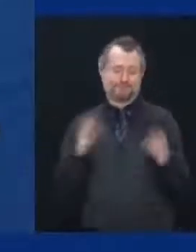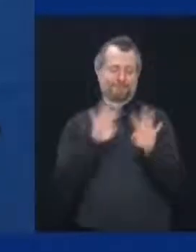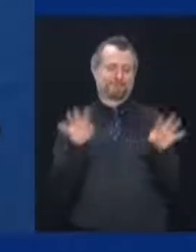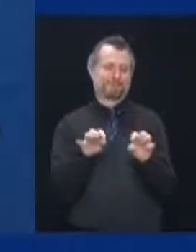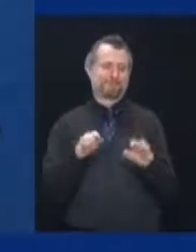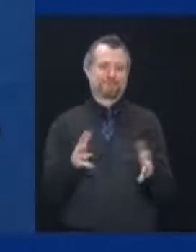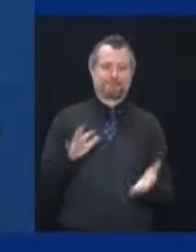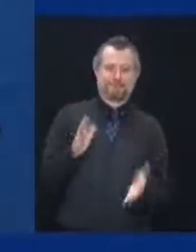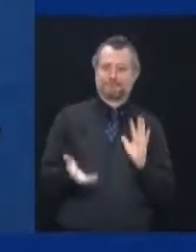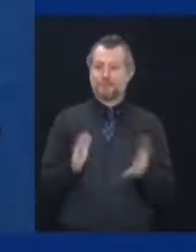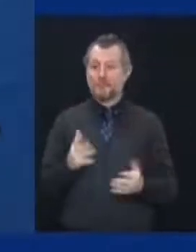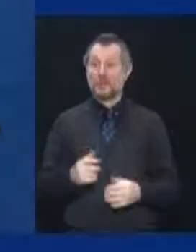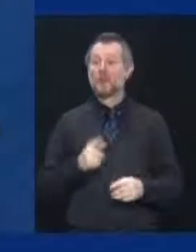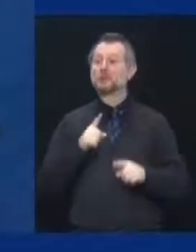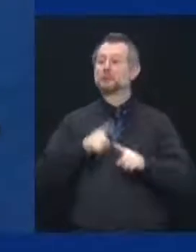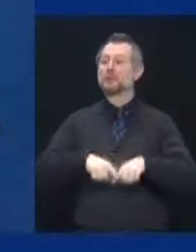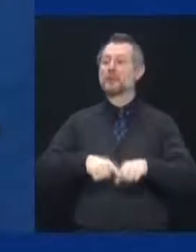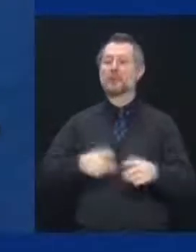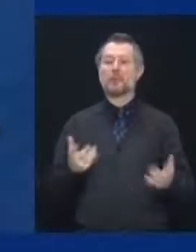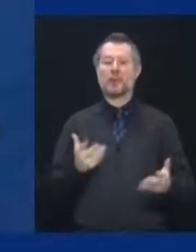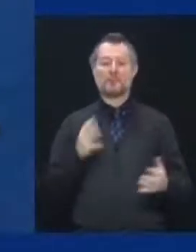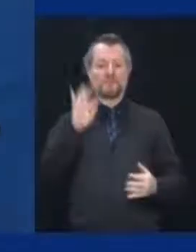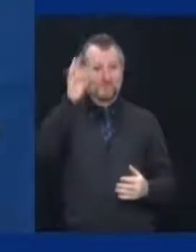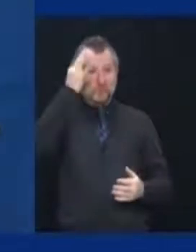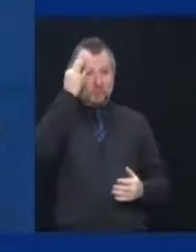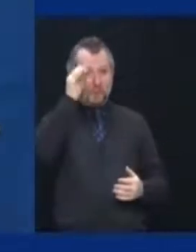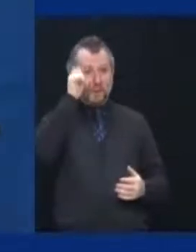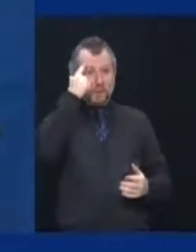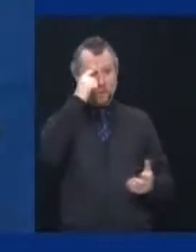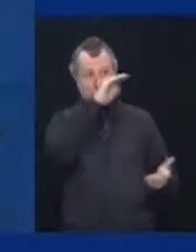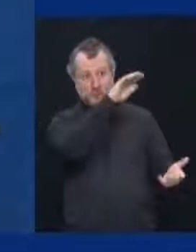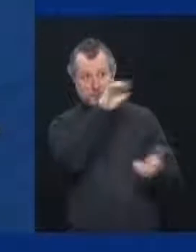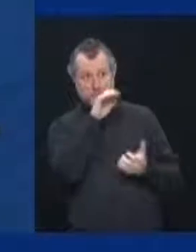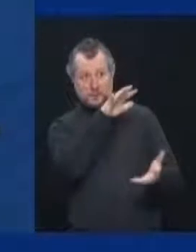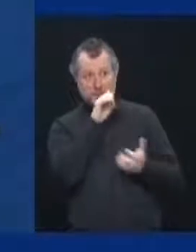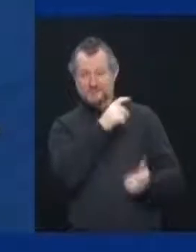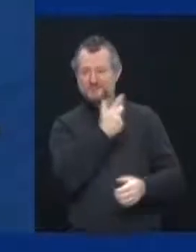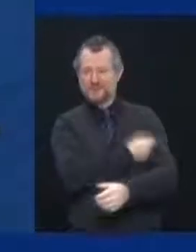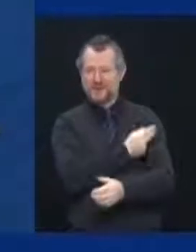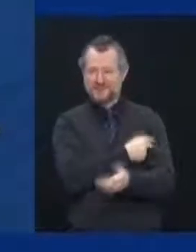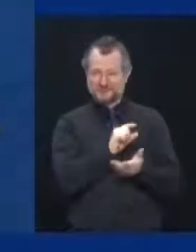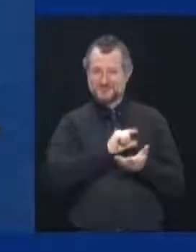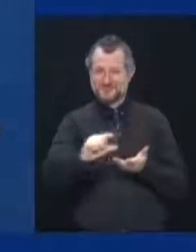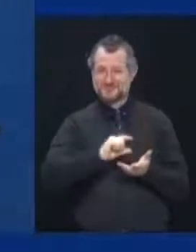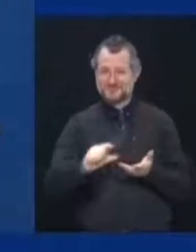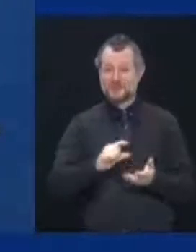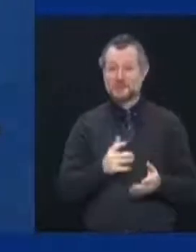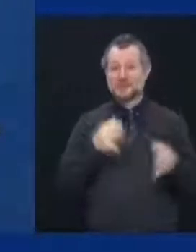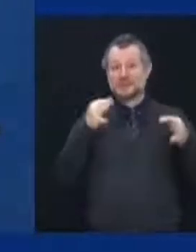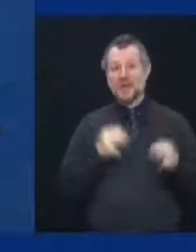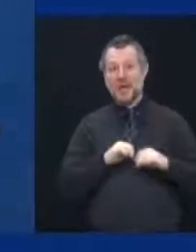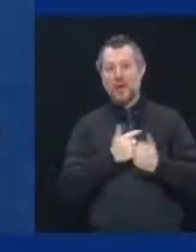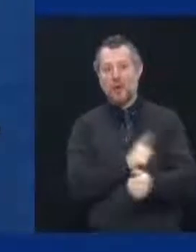basically, it depends on the federal supply, because that's what's driving the timeline right